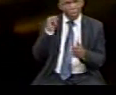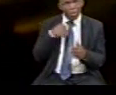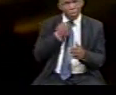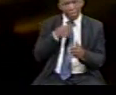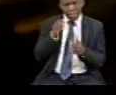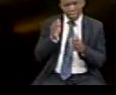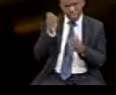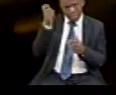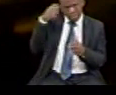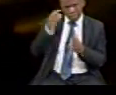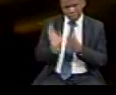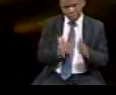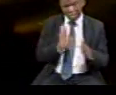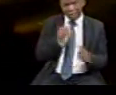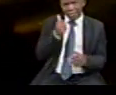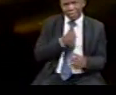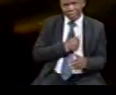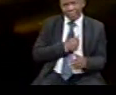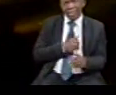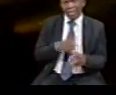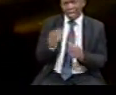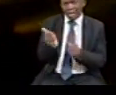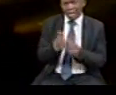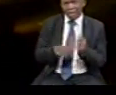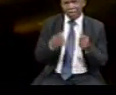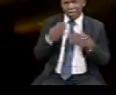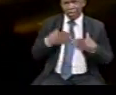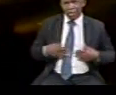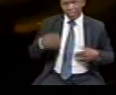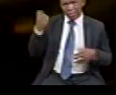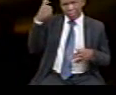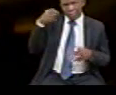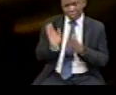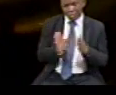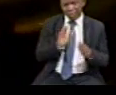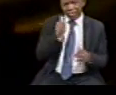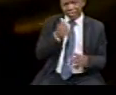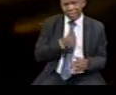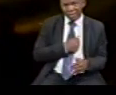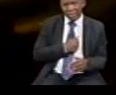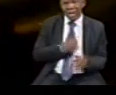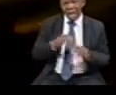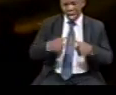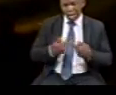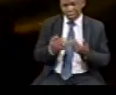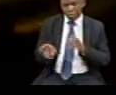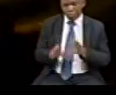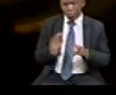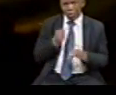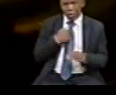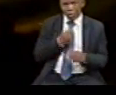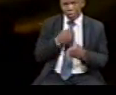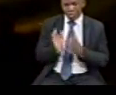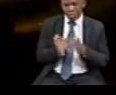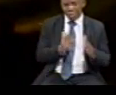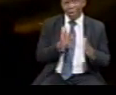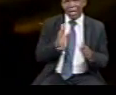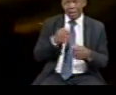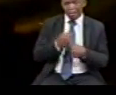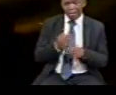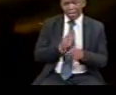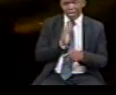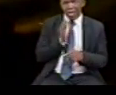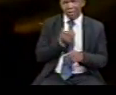coming. That every one of us should prepare ourselves for coming. How do we prepare ourselves? How do we watch? How do we make ourselves